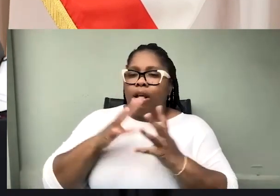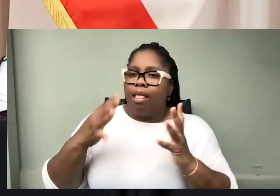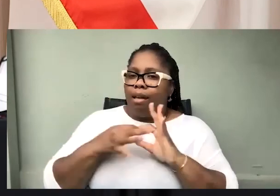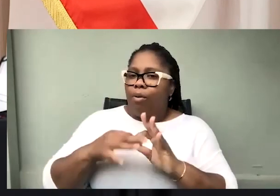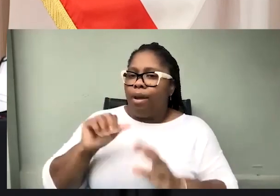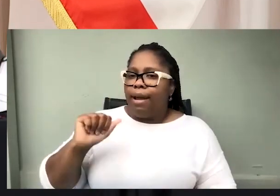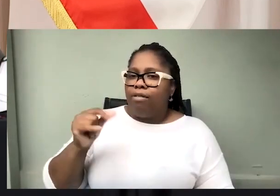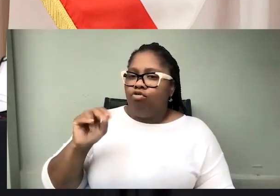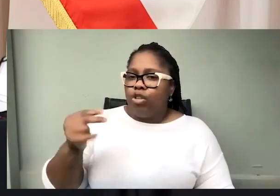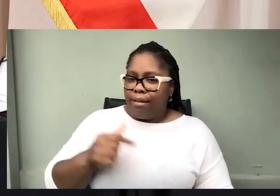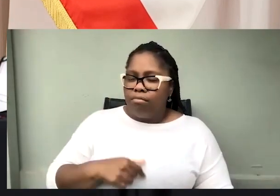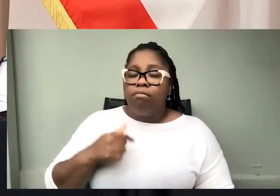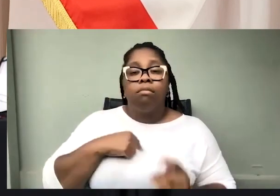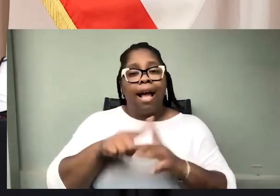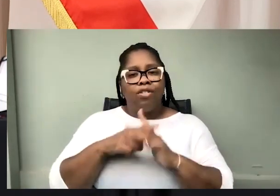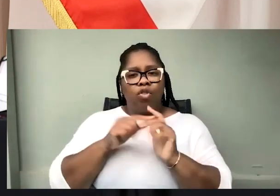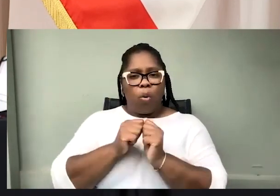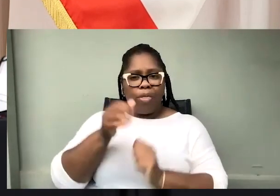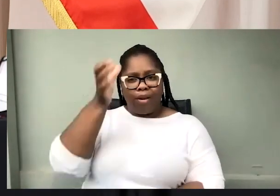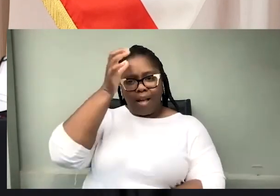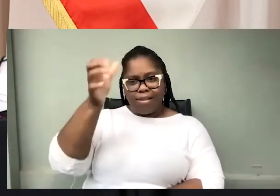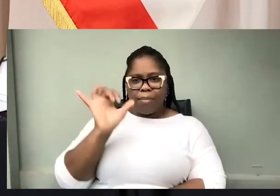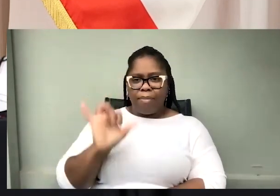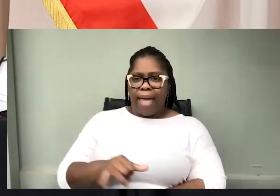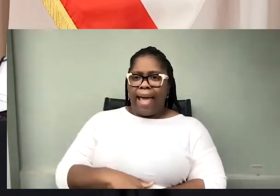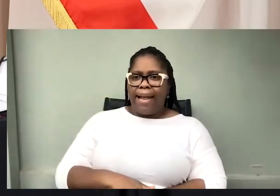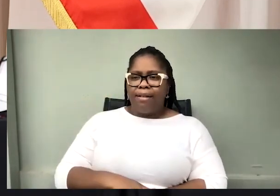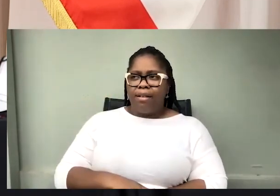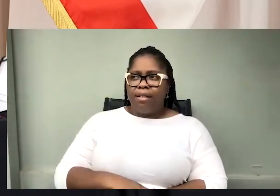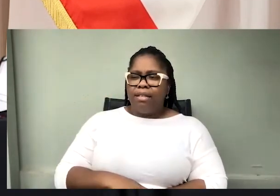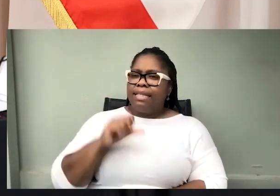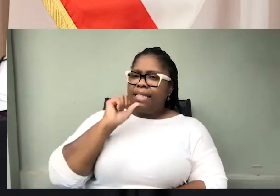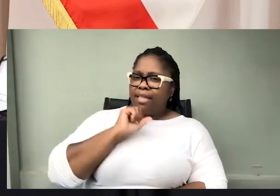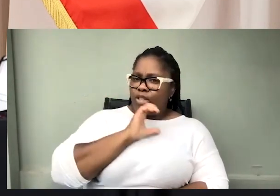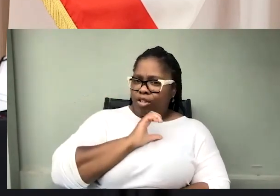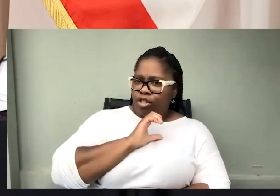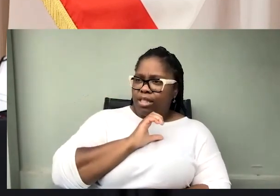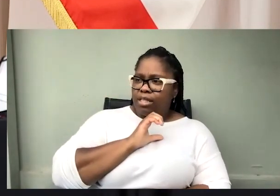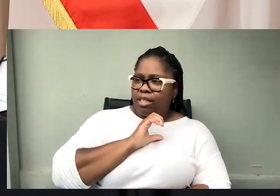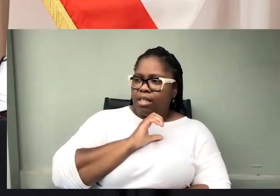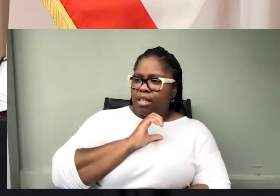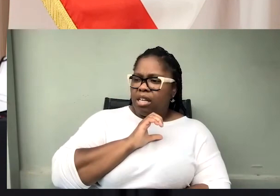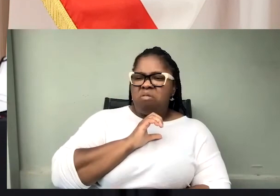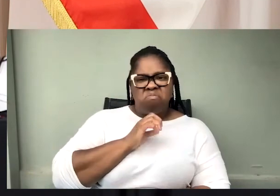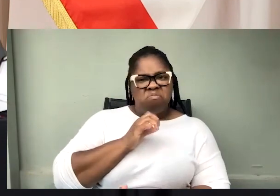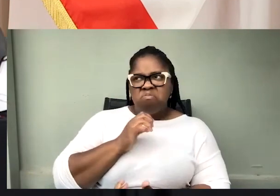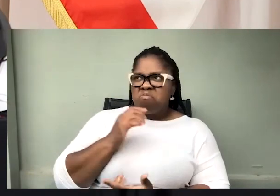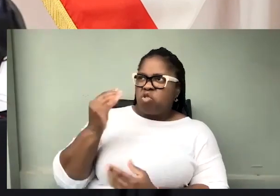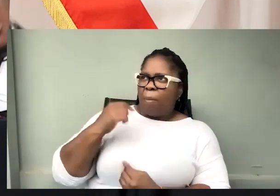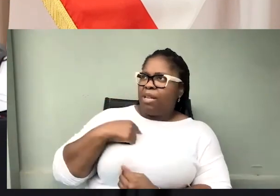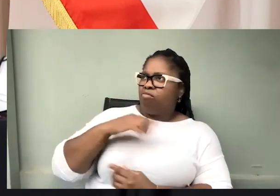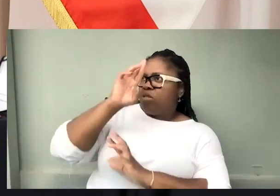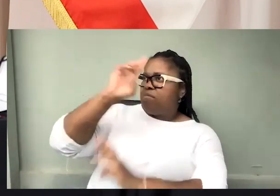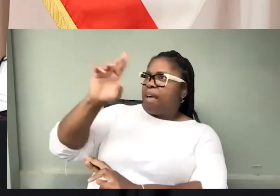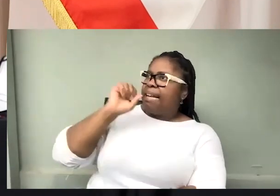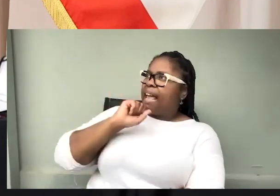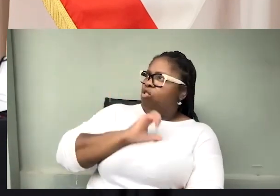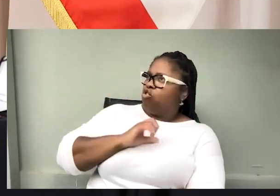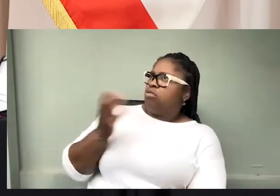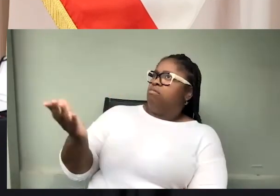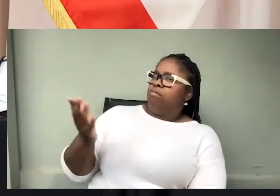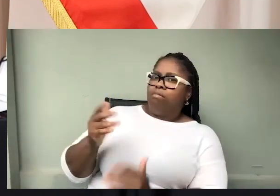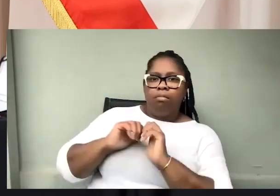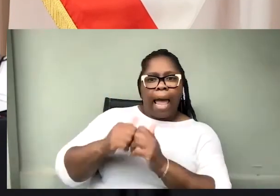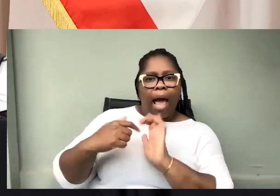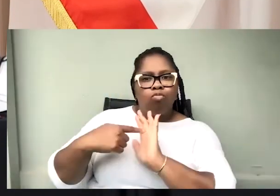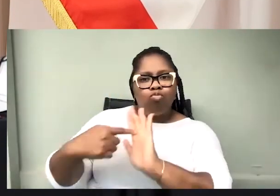with the premise, the starting value that seniors, I was taught to respect your elders, and I think that we have to show that respect by